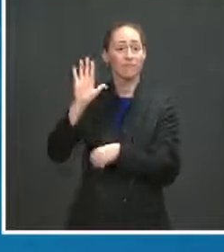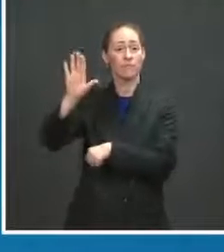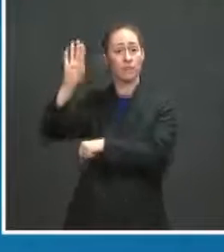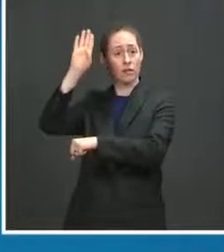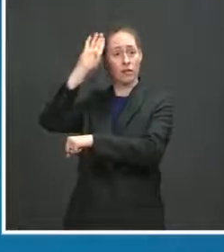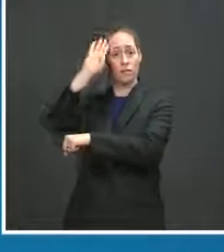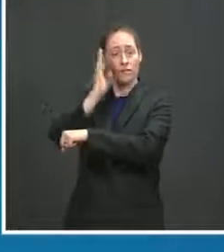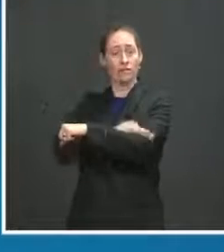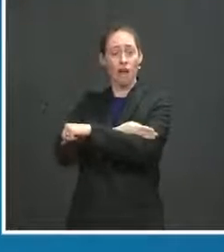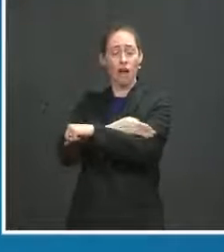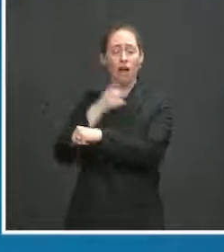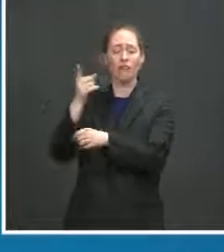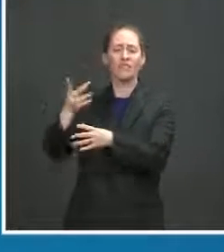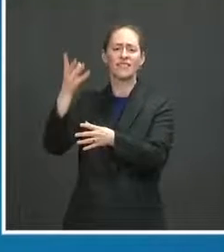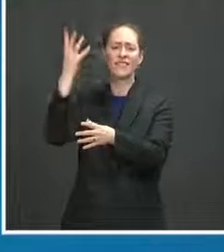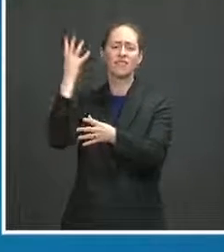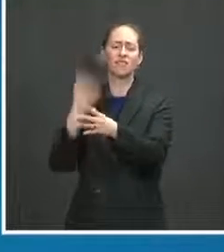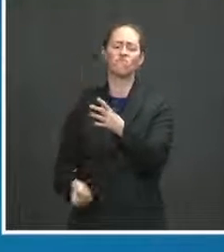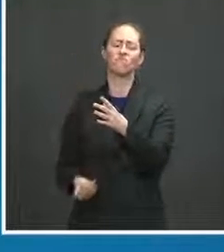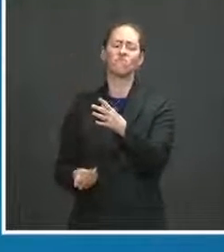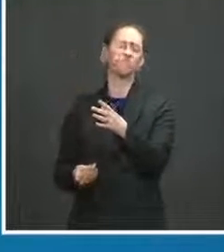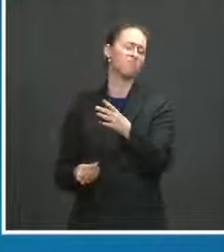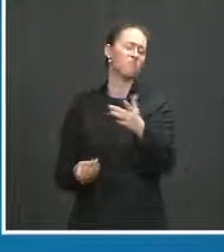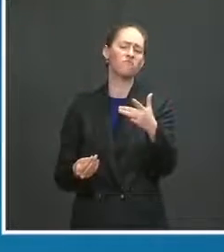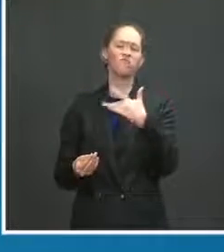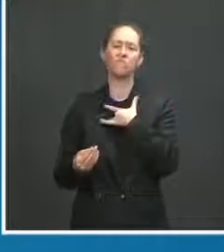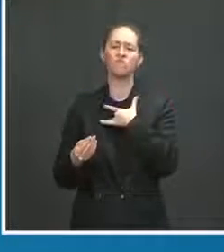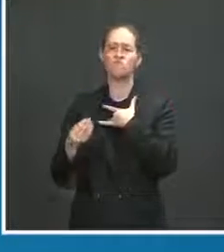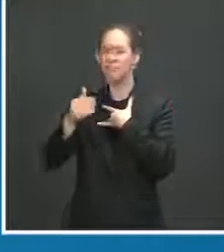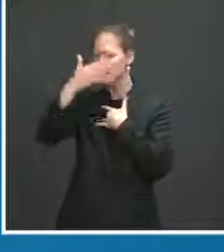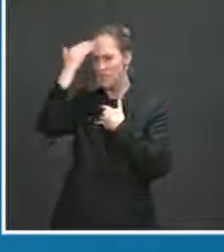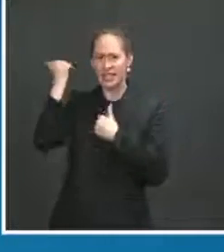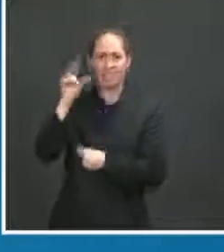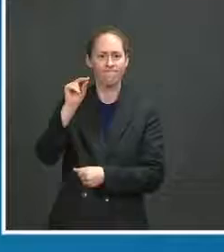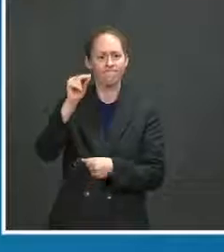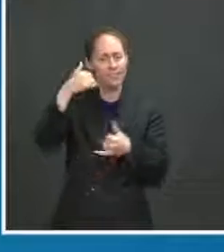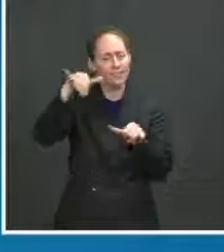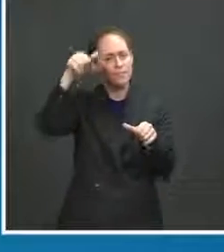And finally, to the class of 2021,